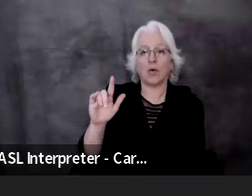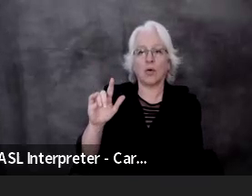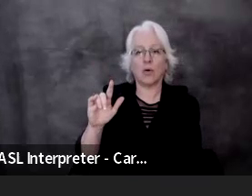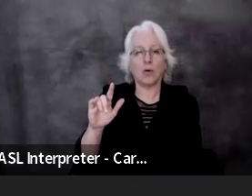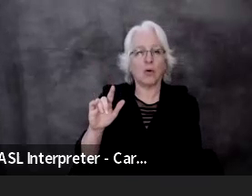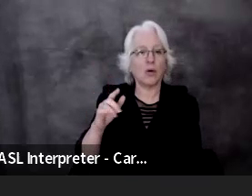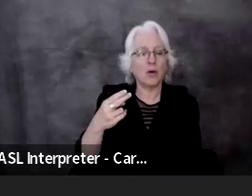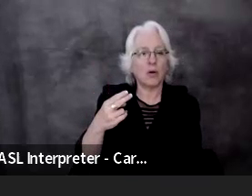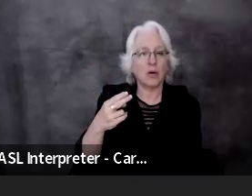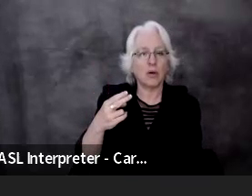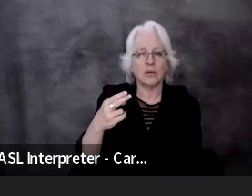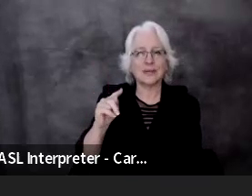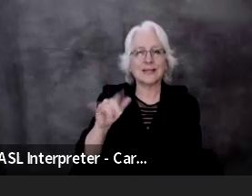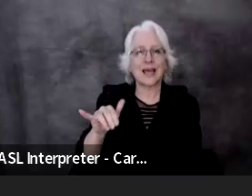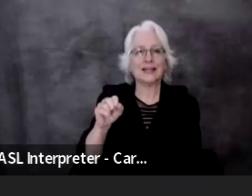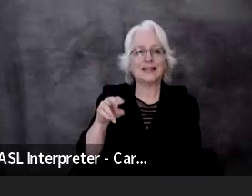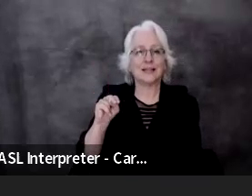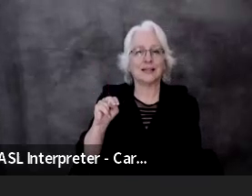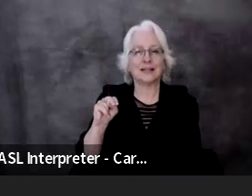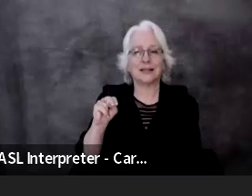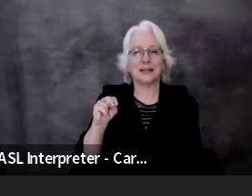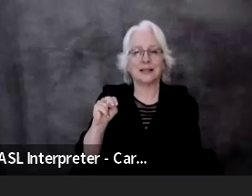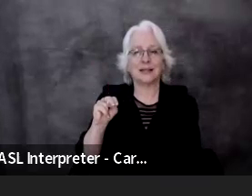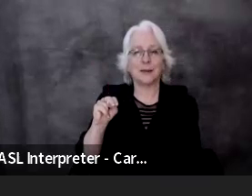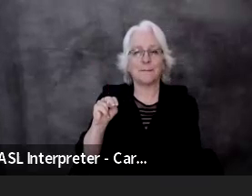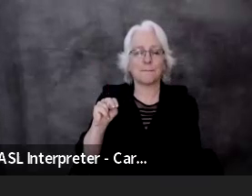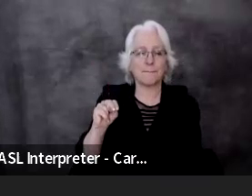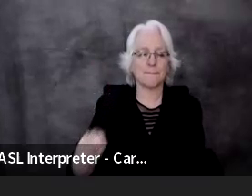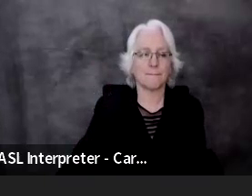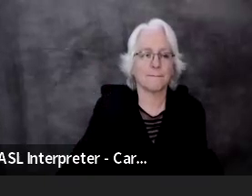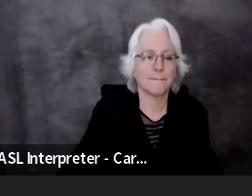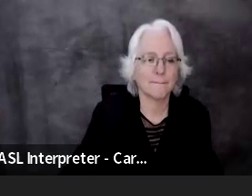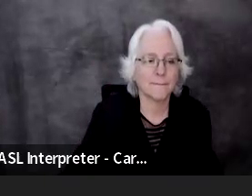Carol Tyson, if you are on the call,